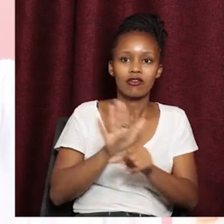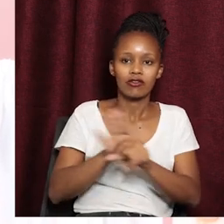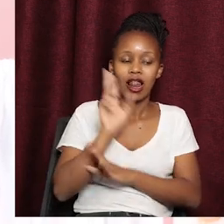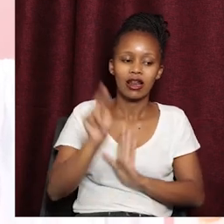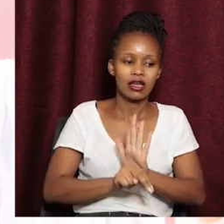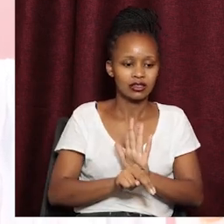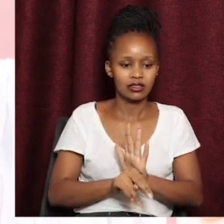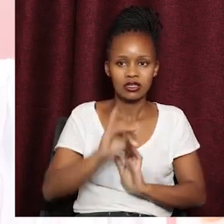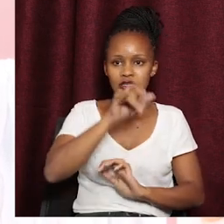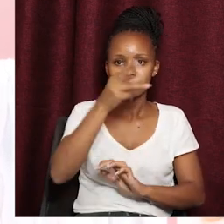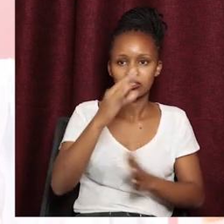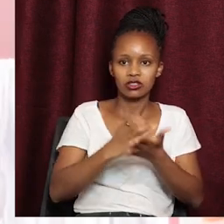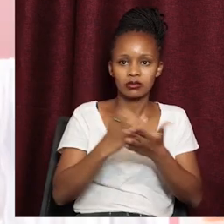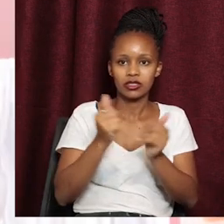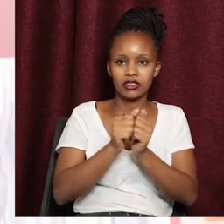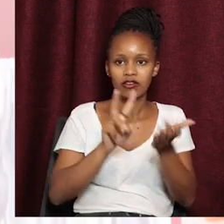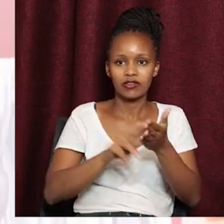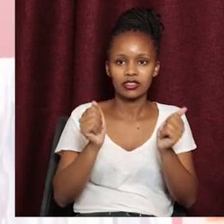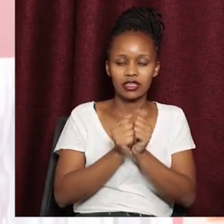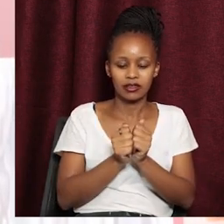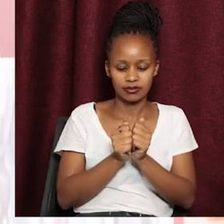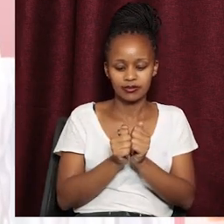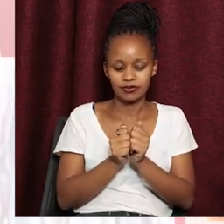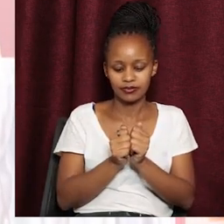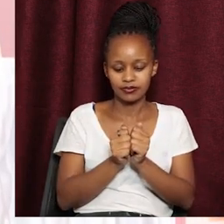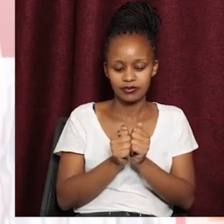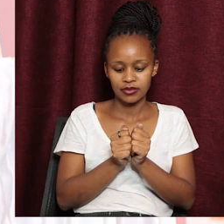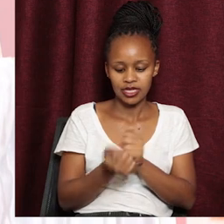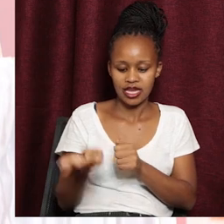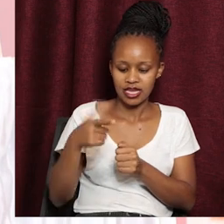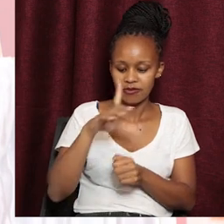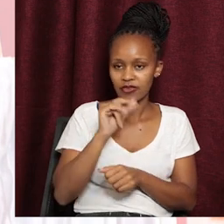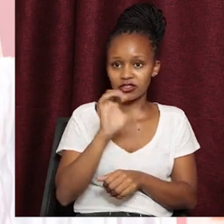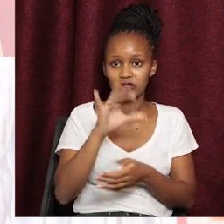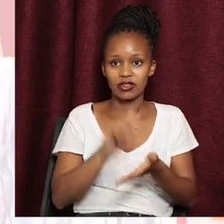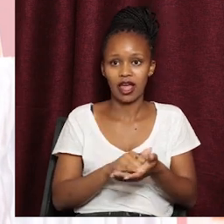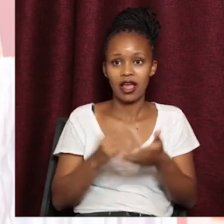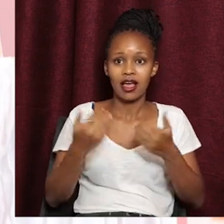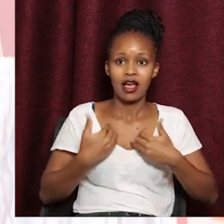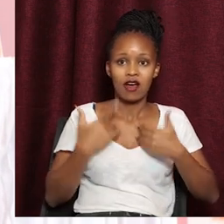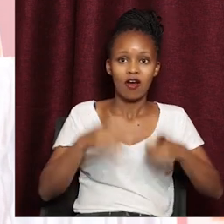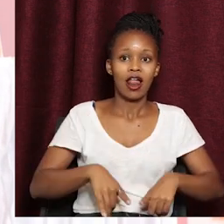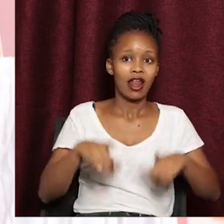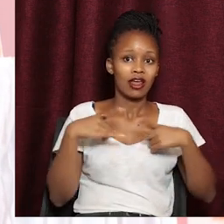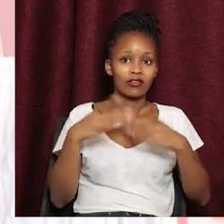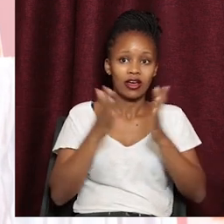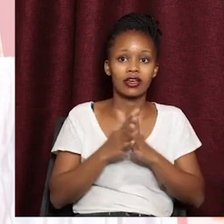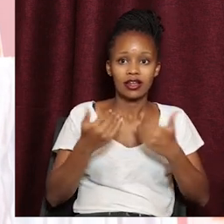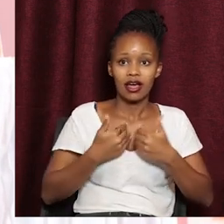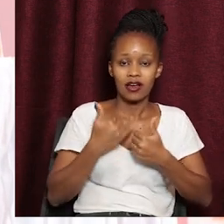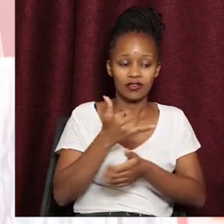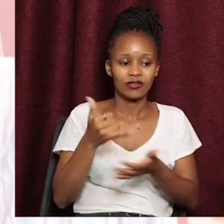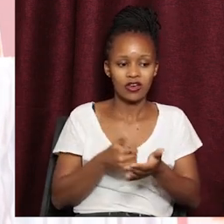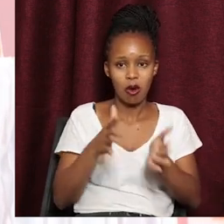fullness. John 10:10, we hear, I came so that they may have life and have